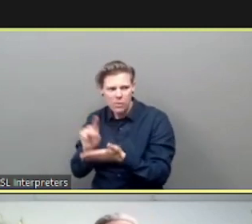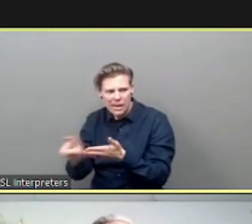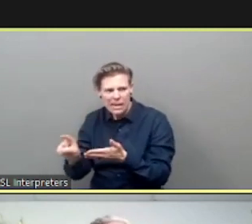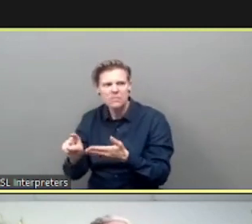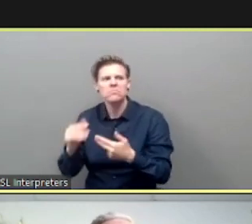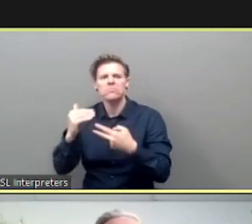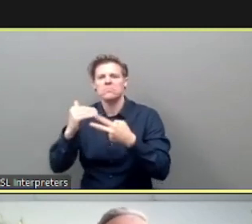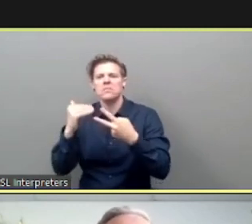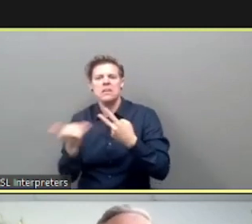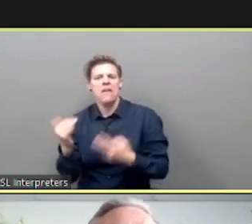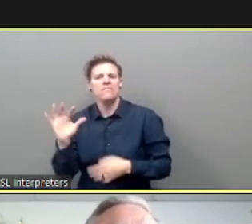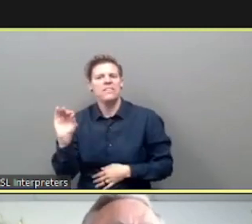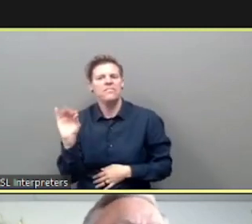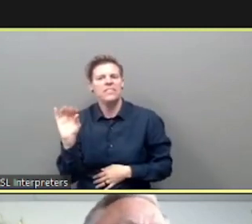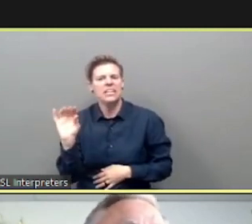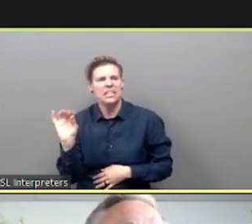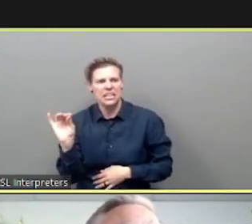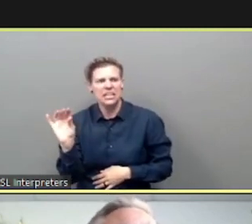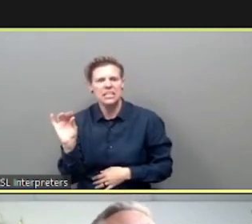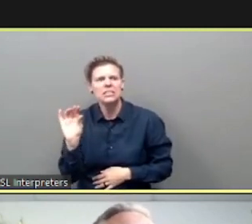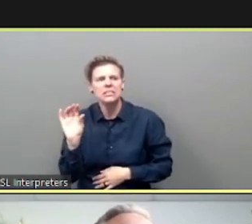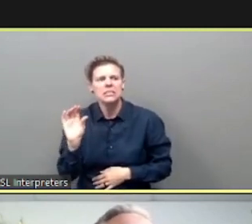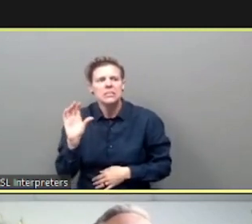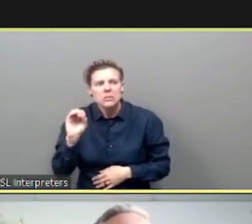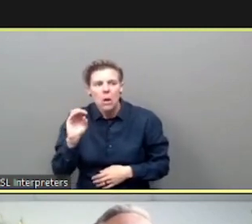now really is only about,